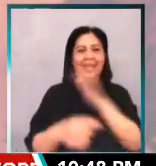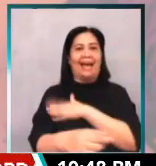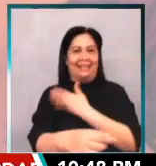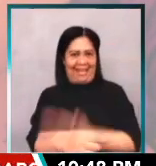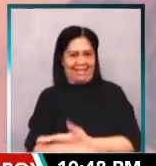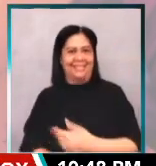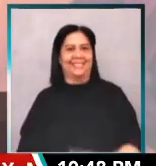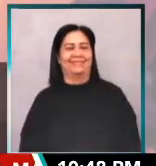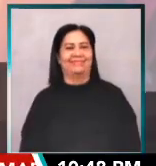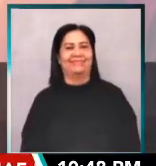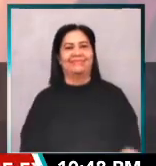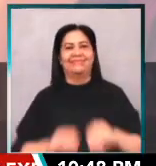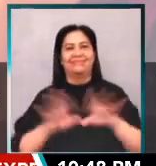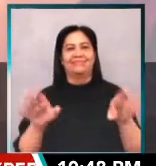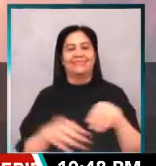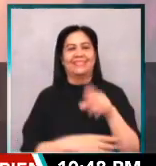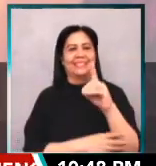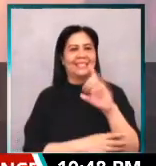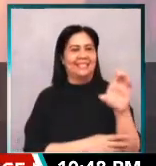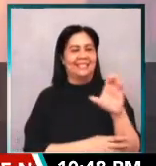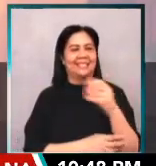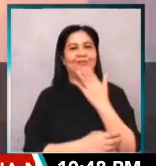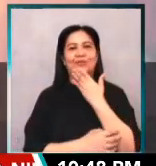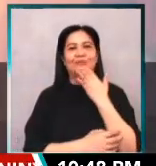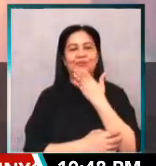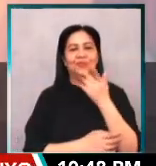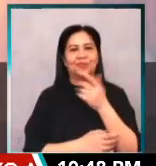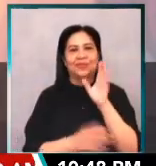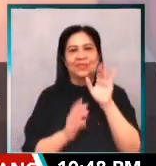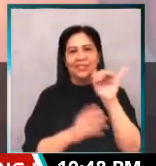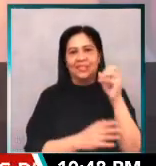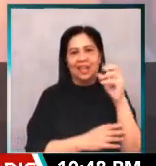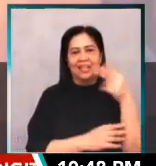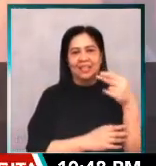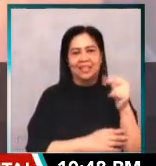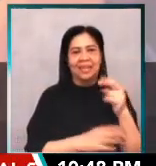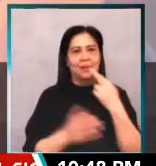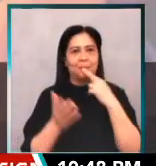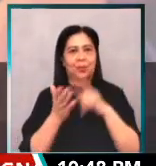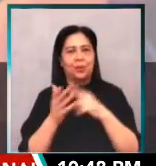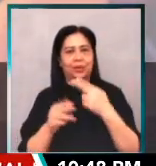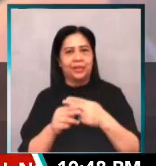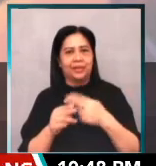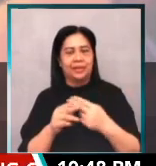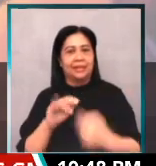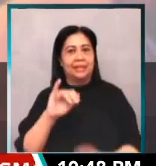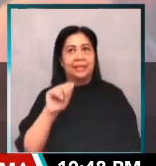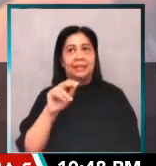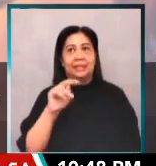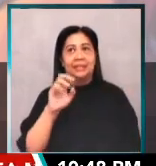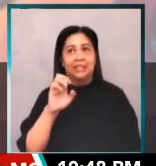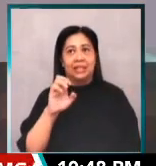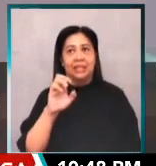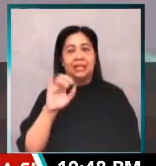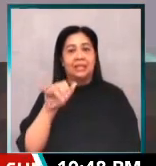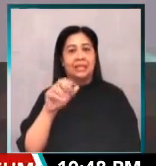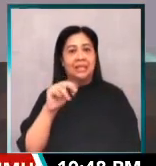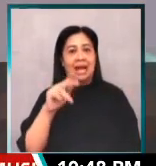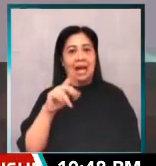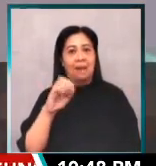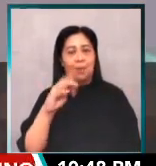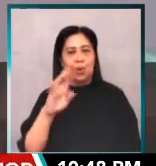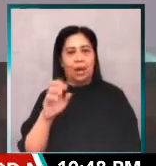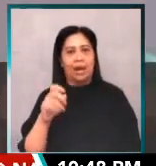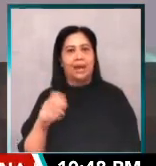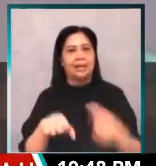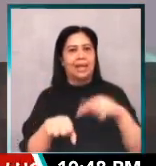Inilabas ng DC ang intimate na larawan ni na Jon Kent at reporter na si Jay Nakamura kasabay ng National Coming Out